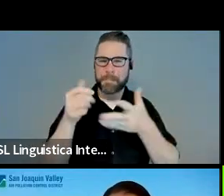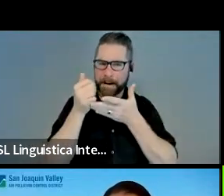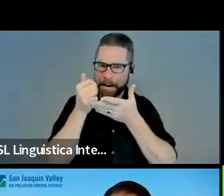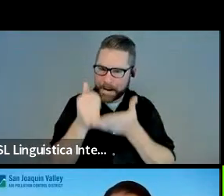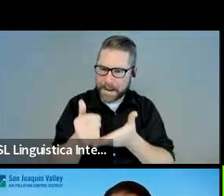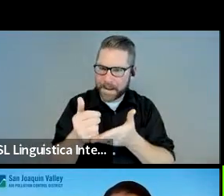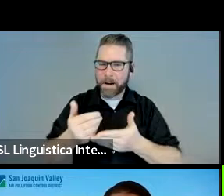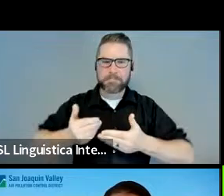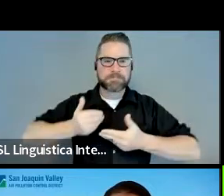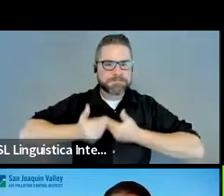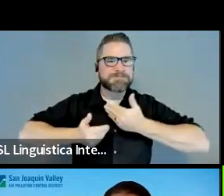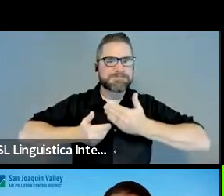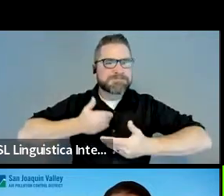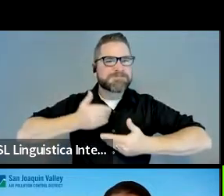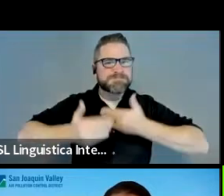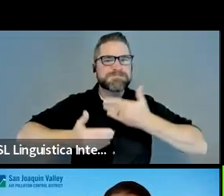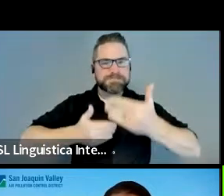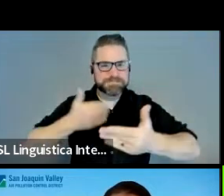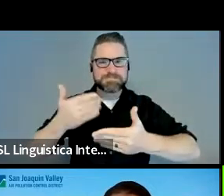in a lot of